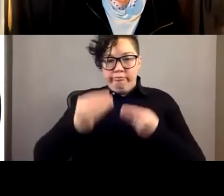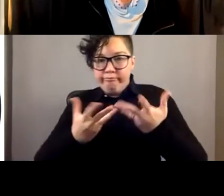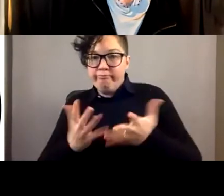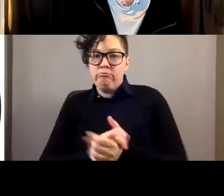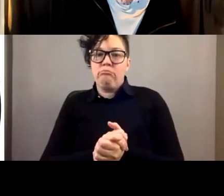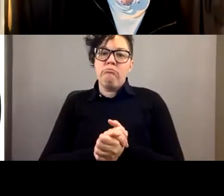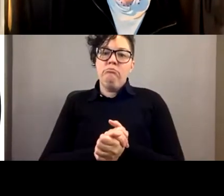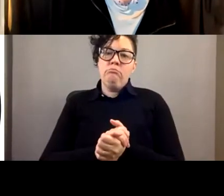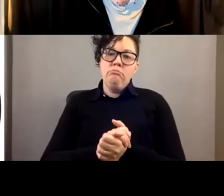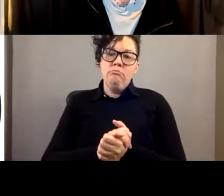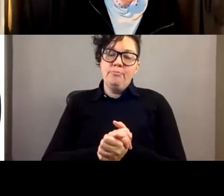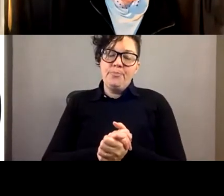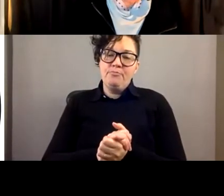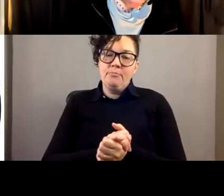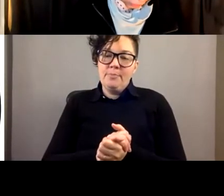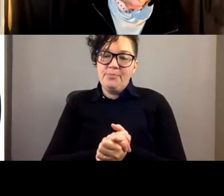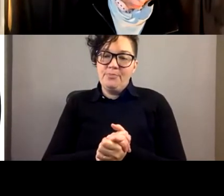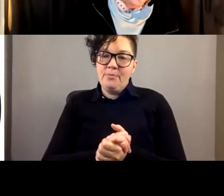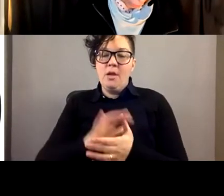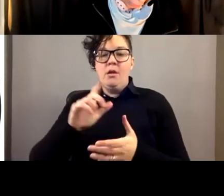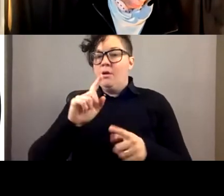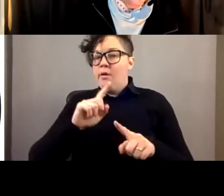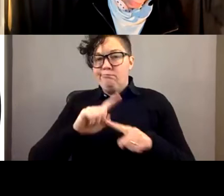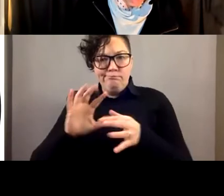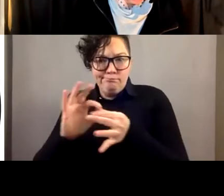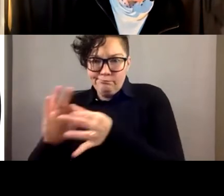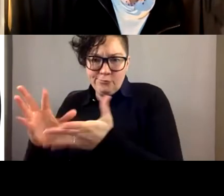fiction, or even some kind of love story.